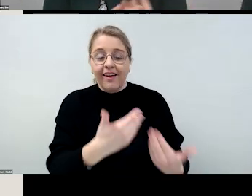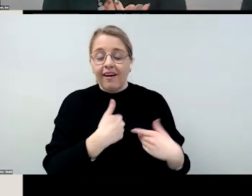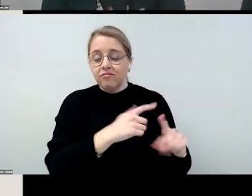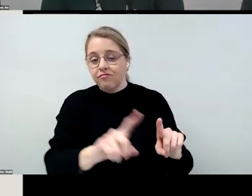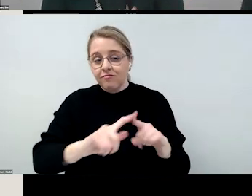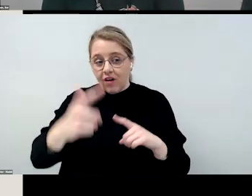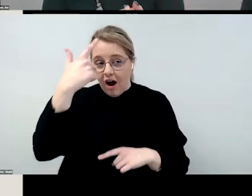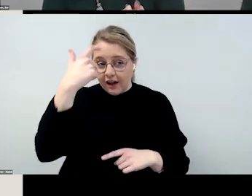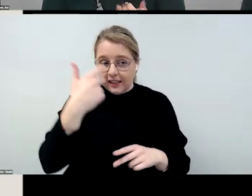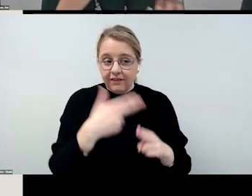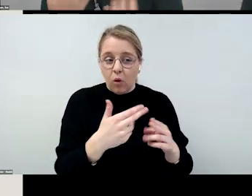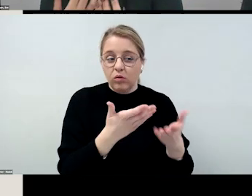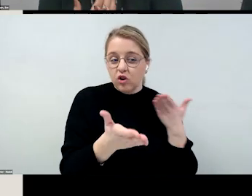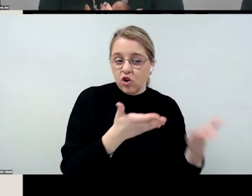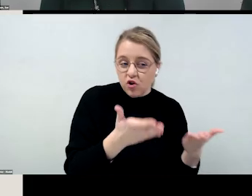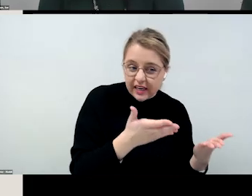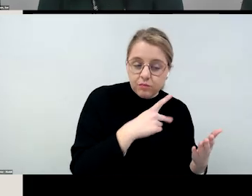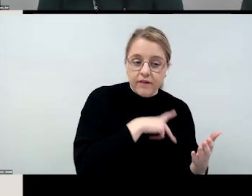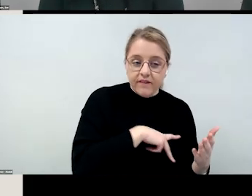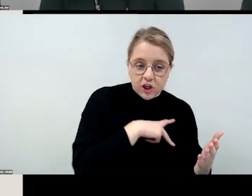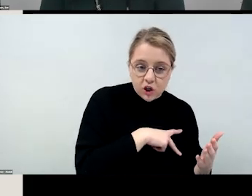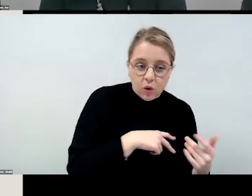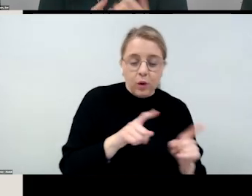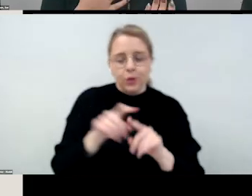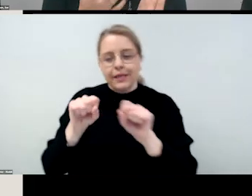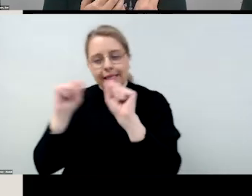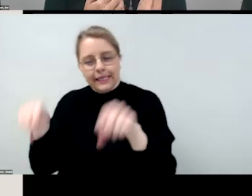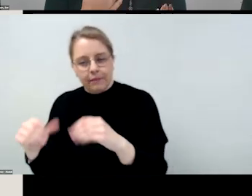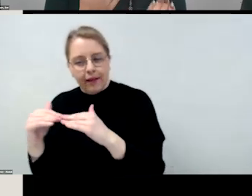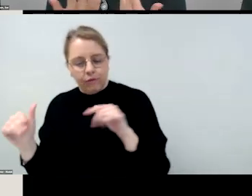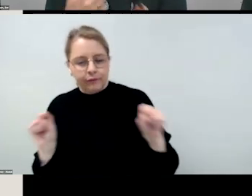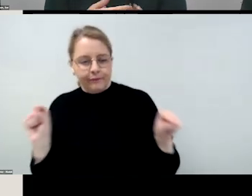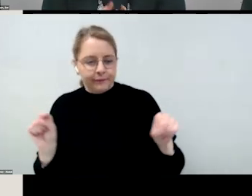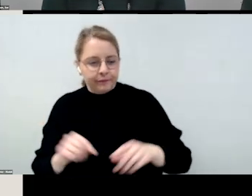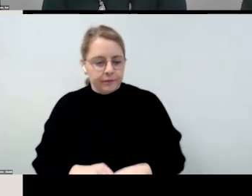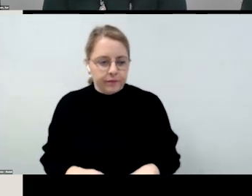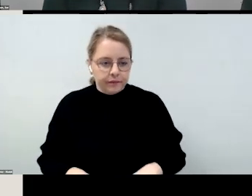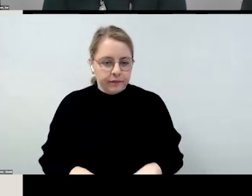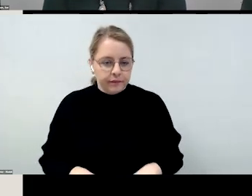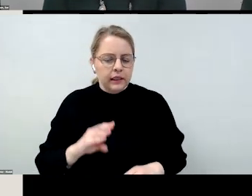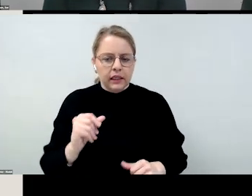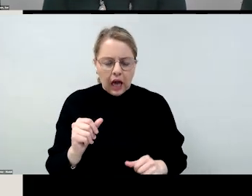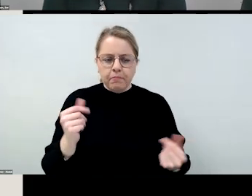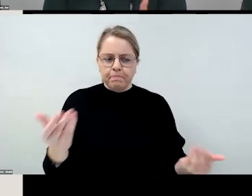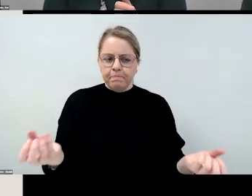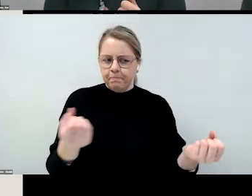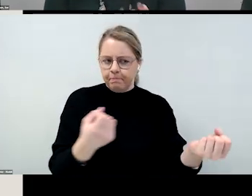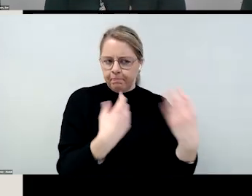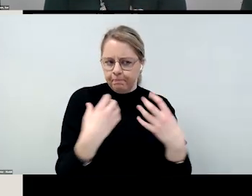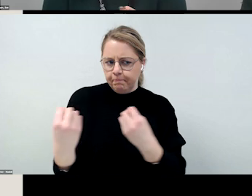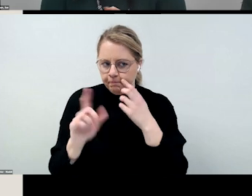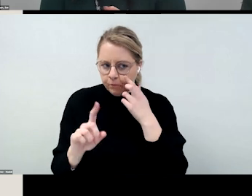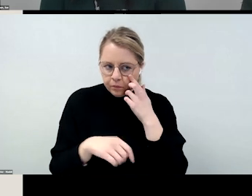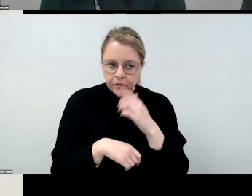both the service and professional level, as well as systemic and sector levels. And some of the main ideas that came out to us were ensuring